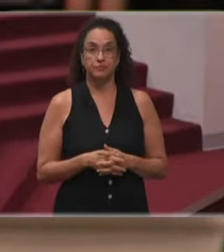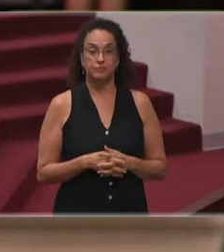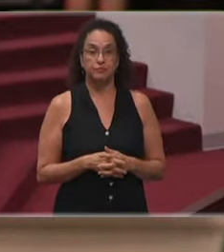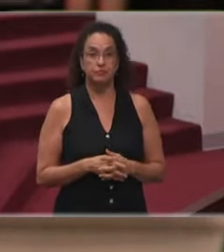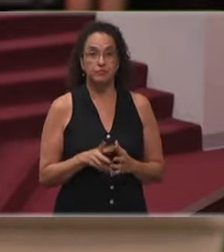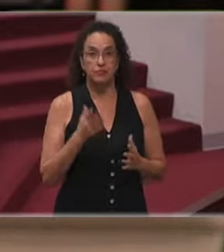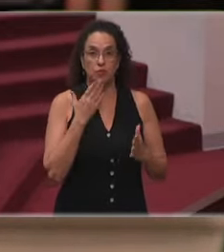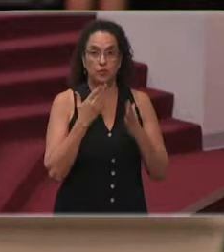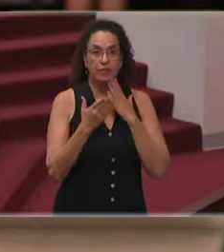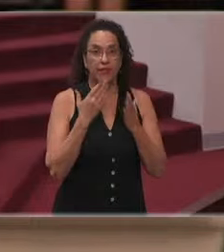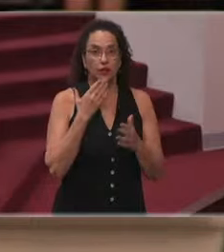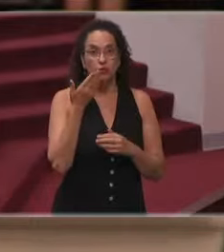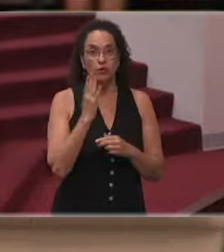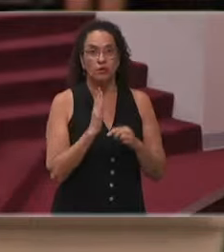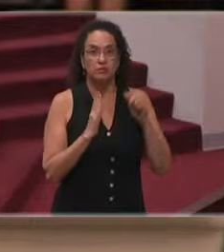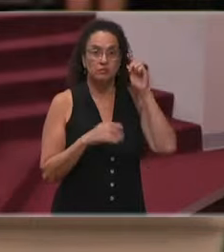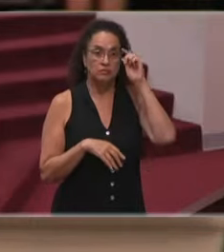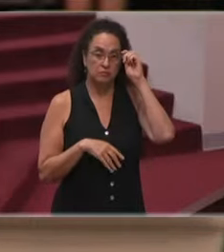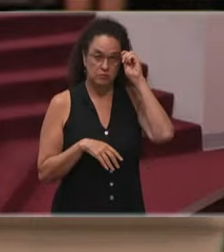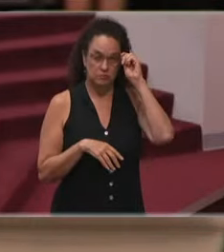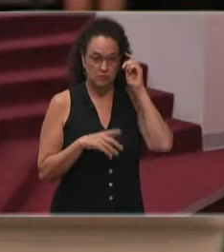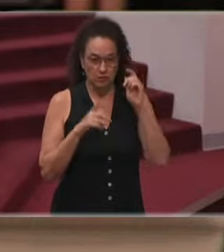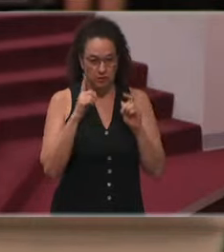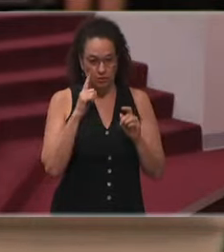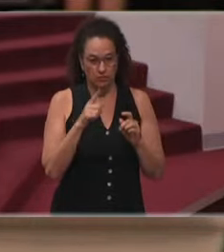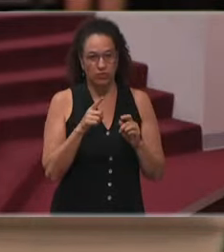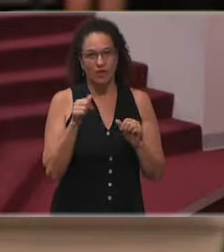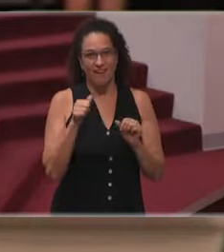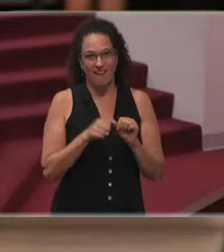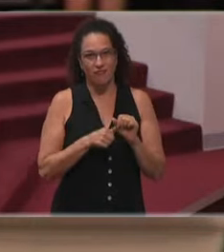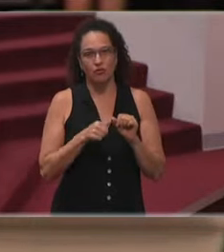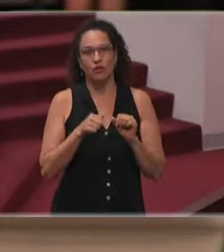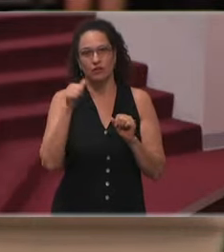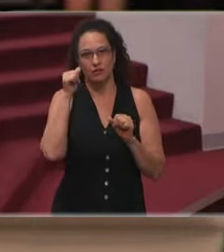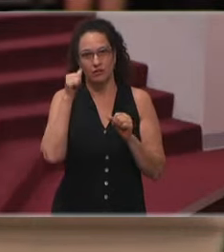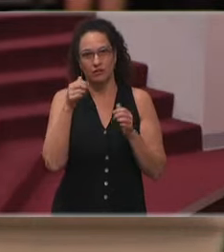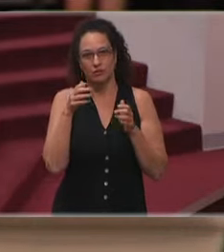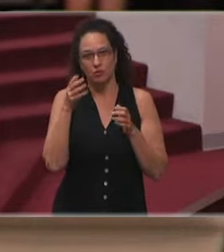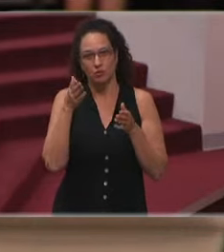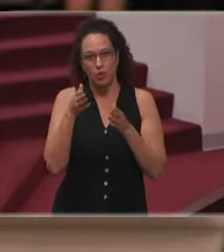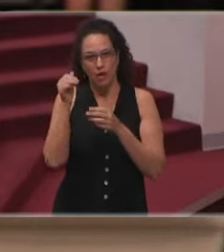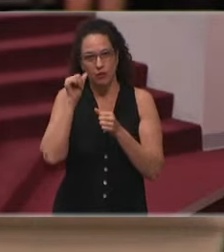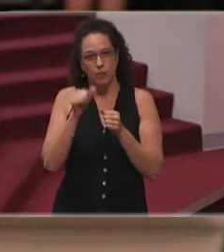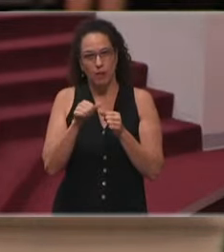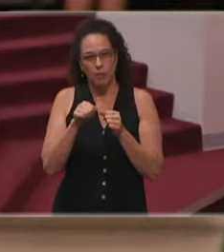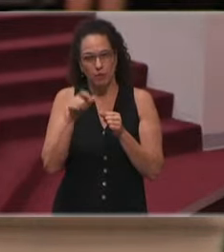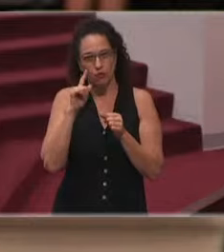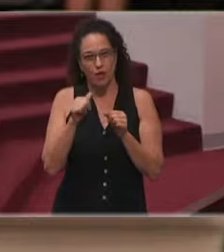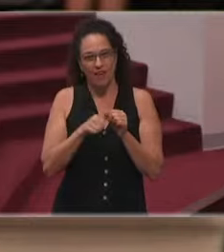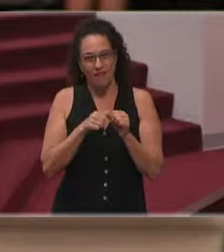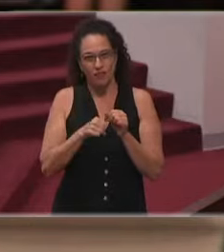we thank God for every remembrance of every